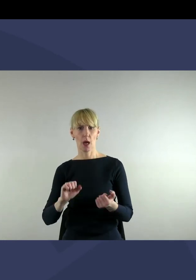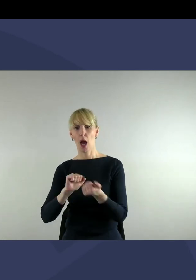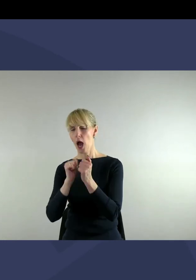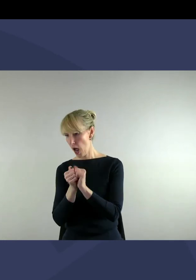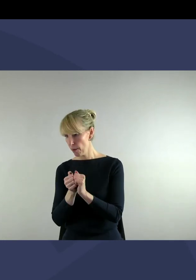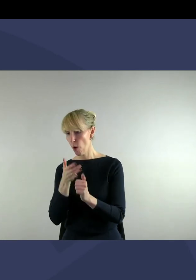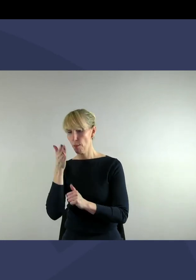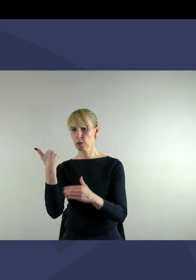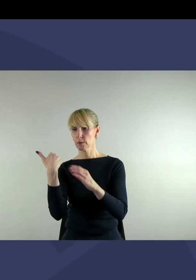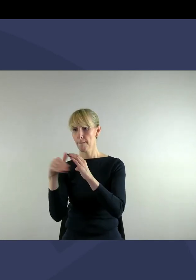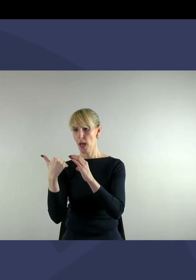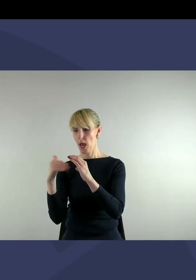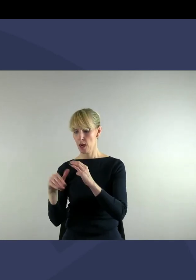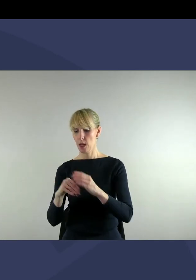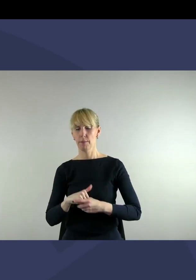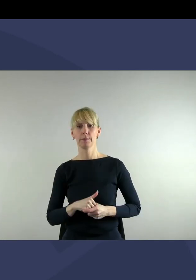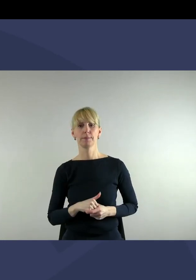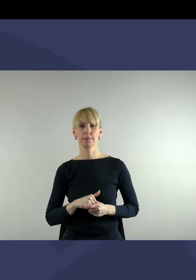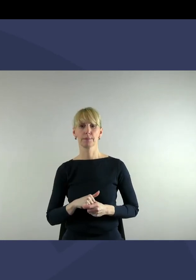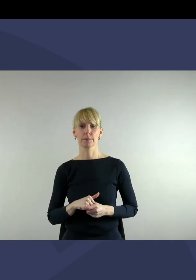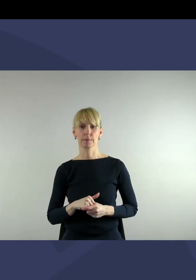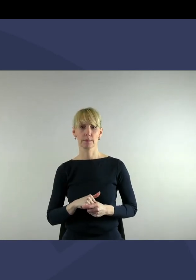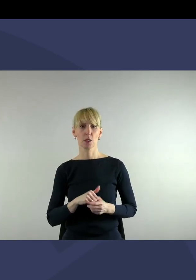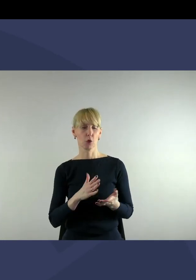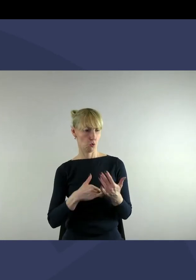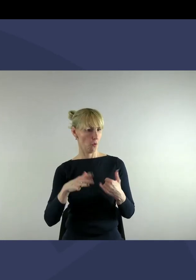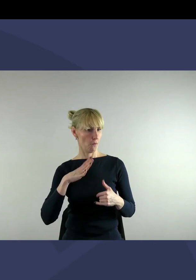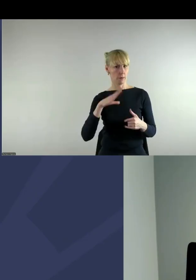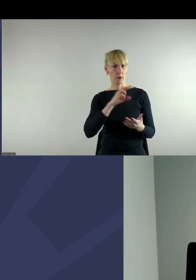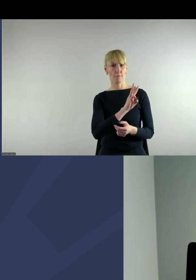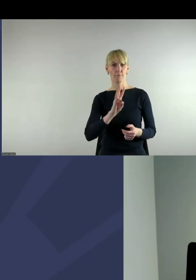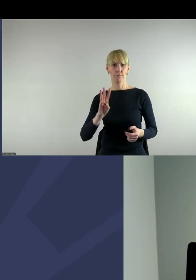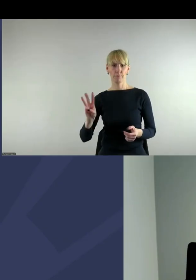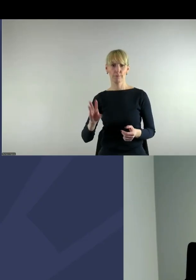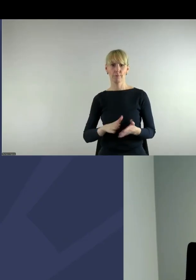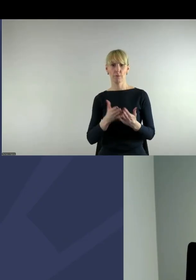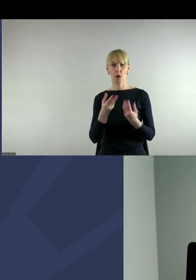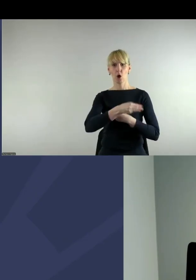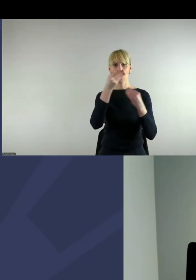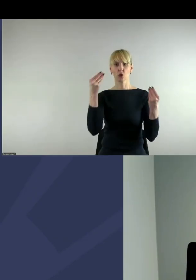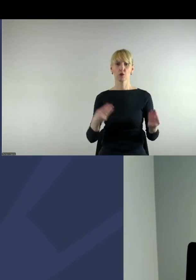chat, feel free to ask them, or by email. Remember, there is email in our presentation,